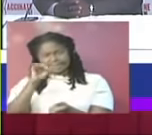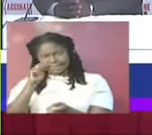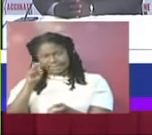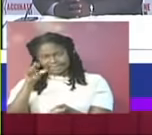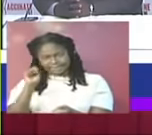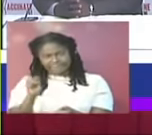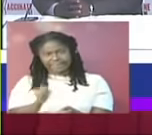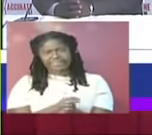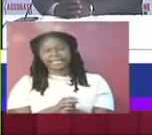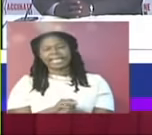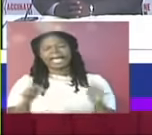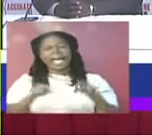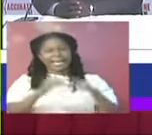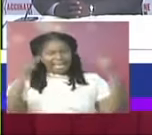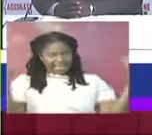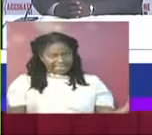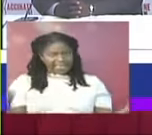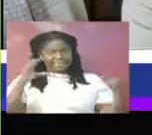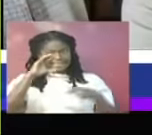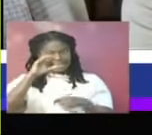morning.